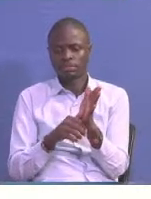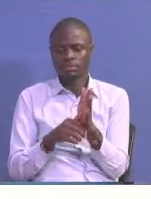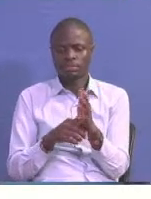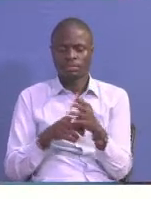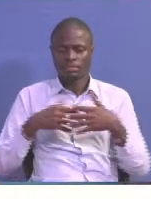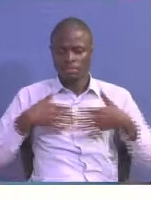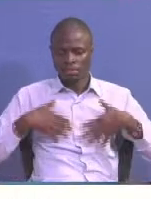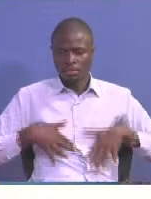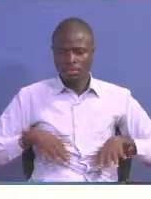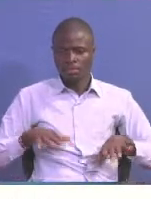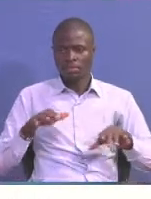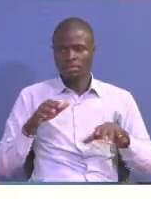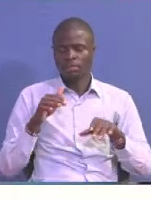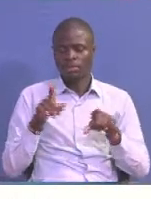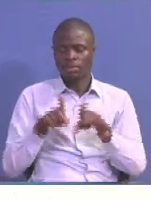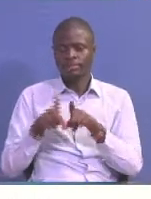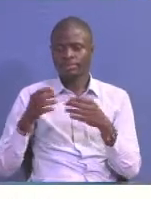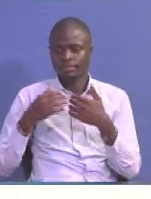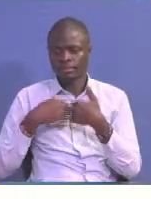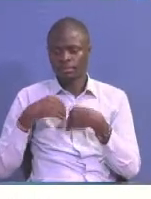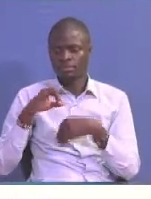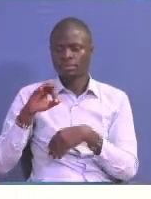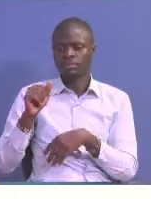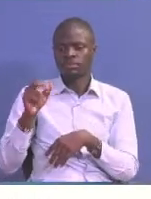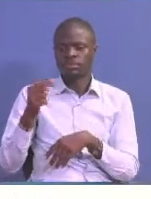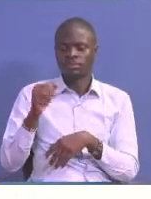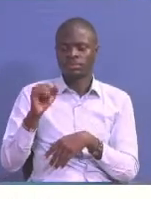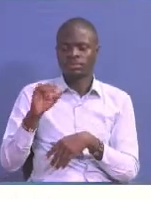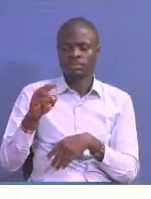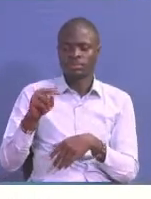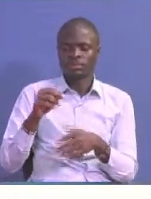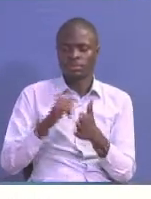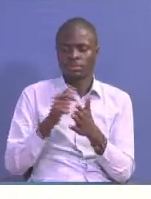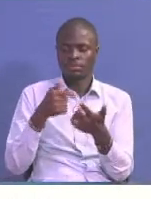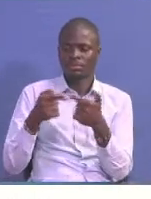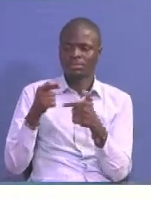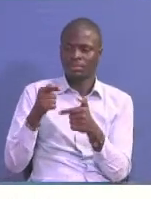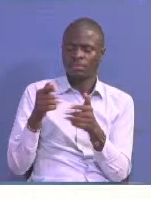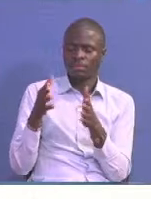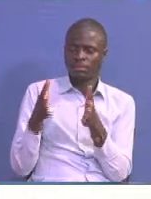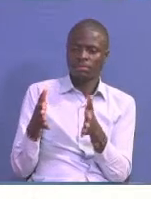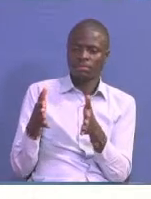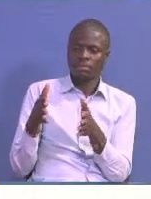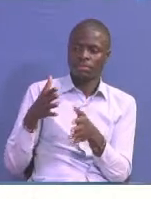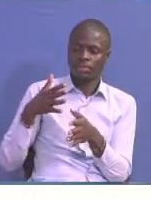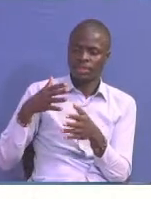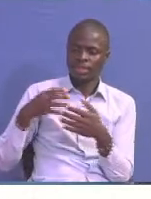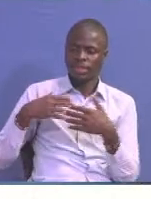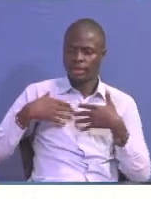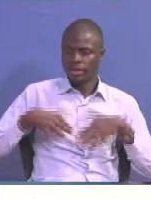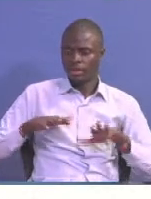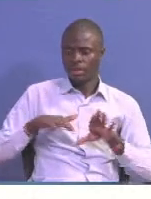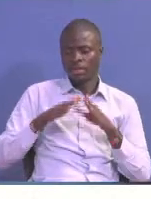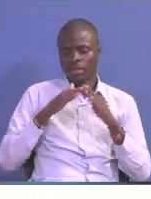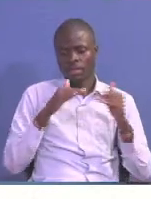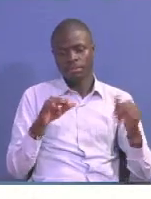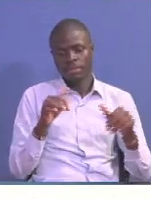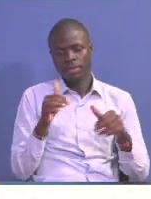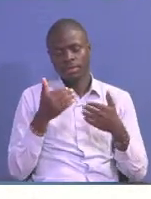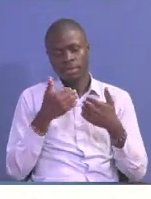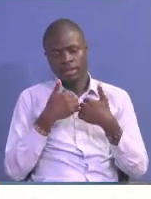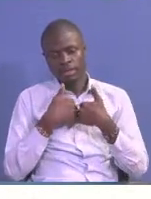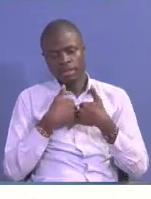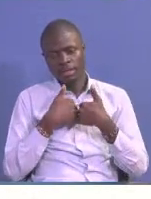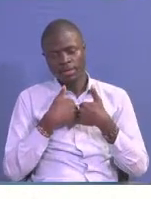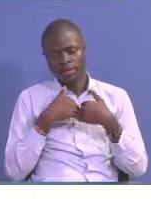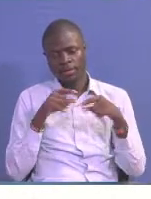Kenyatta University also has a program by the name Fashion Diaries that brings you a pace and candid with the latest fashion trends in the market. We are here to ensure that